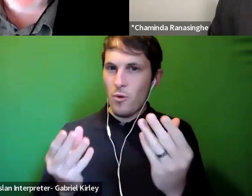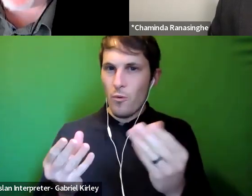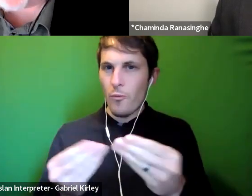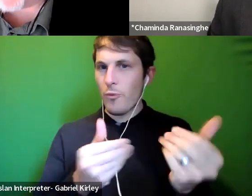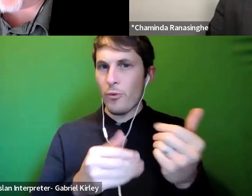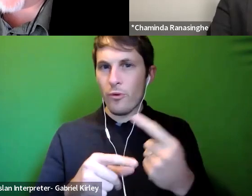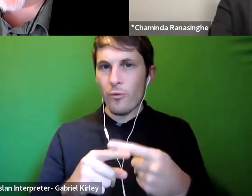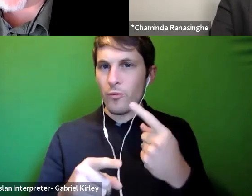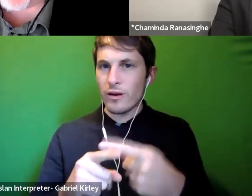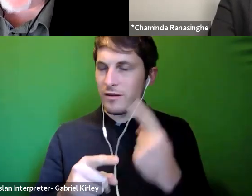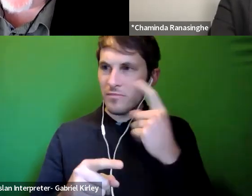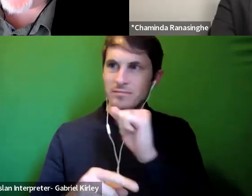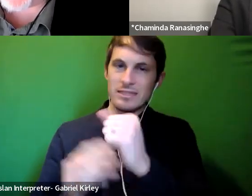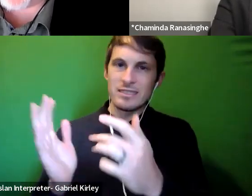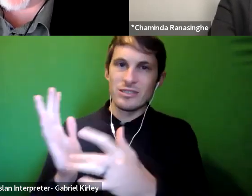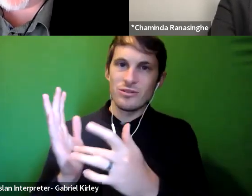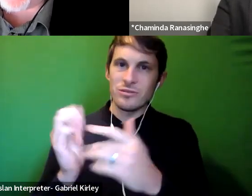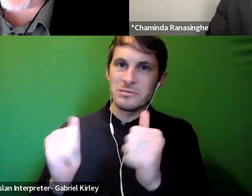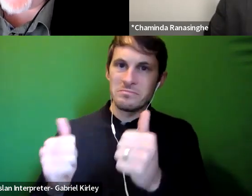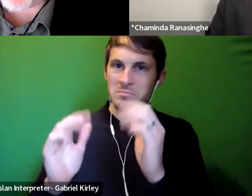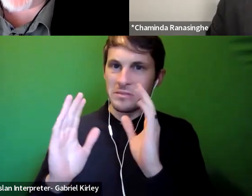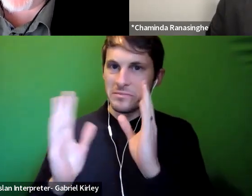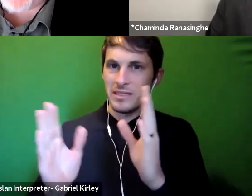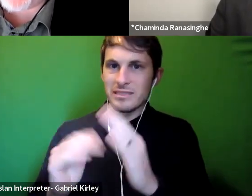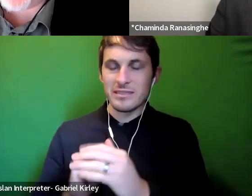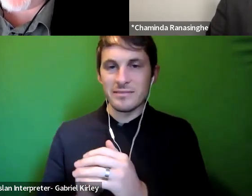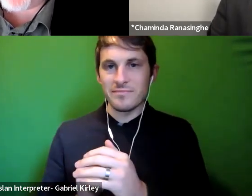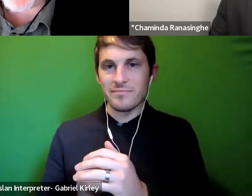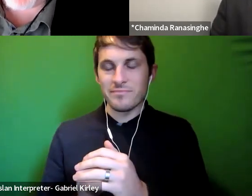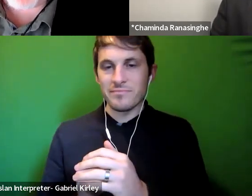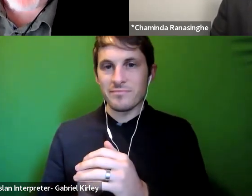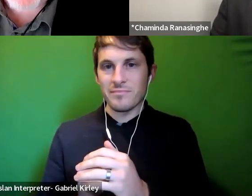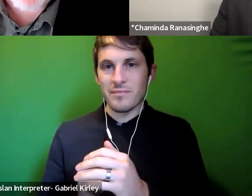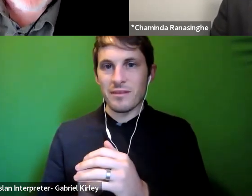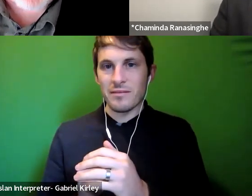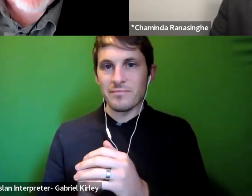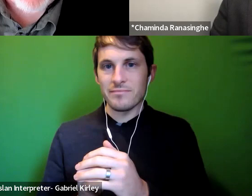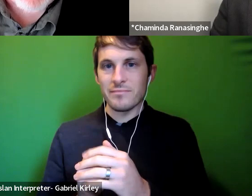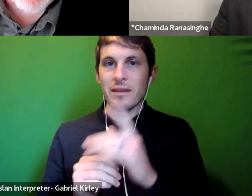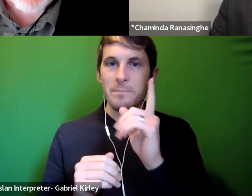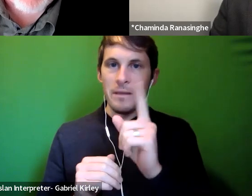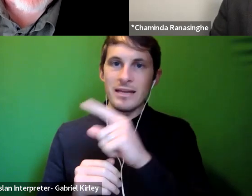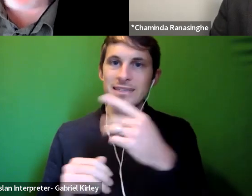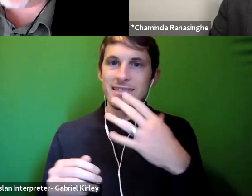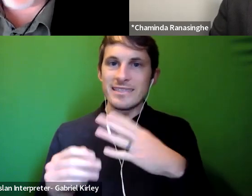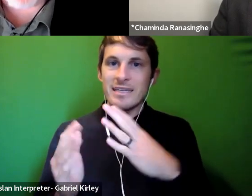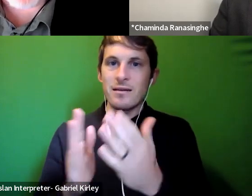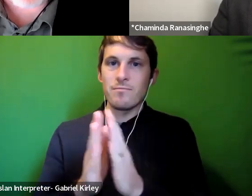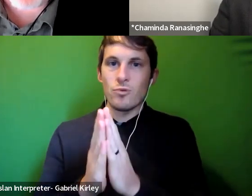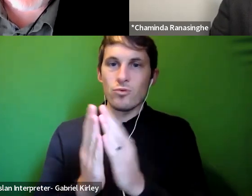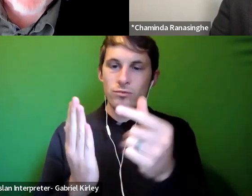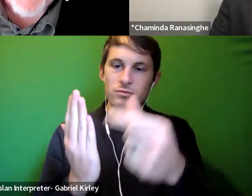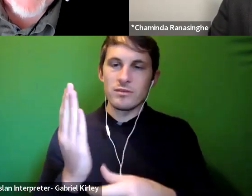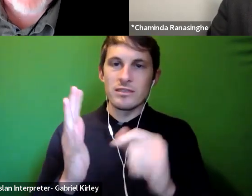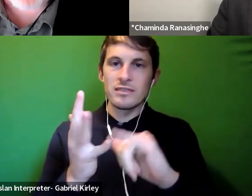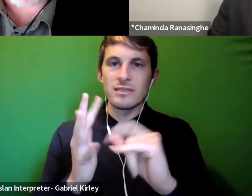stuff? We go, this technology is amazing, you know, technology had advanced, and it involved chopping the spine off the book. And they were talking about, we said, oh, we've never even